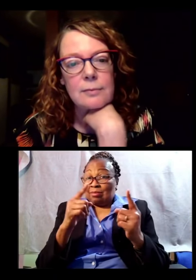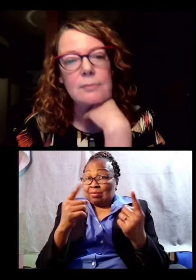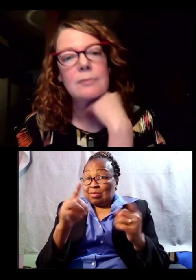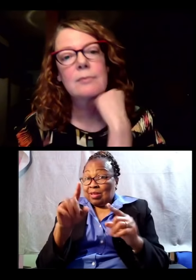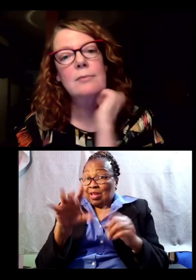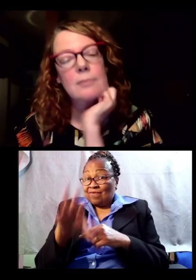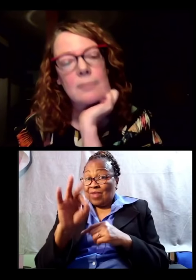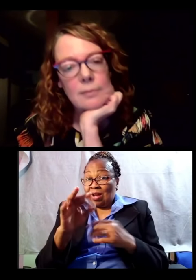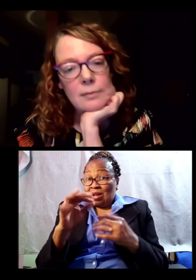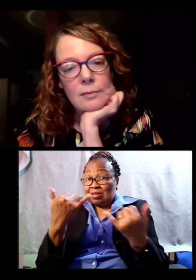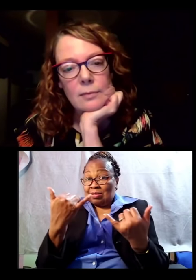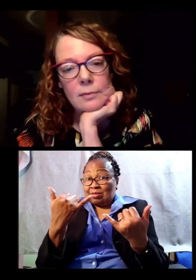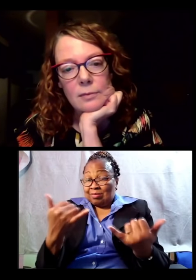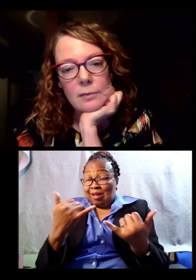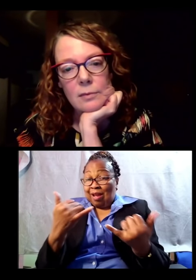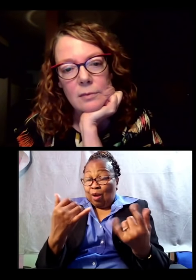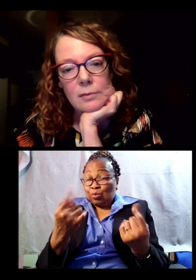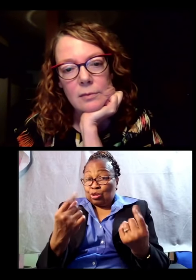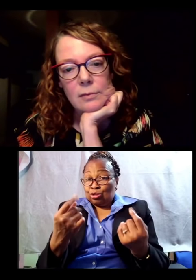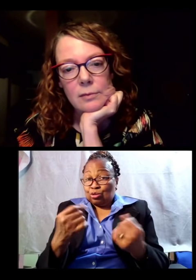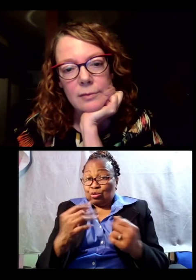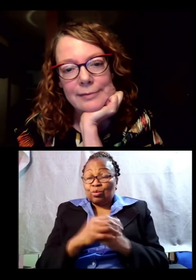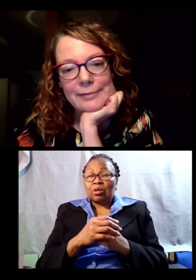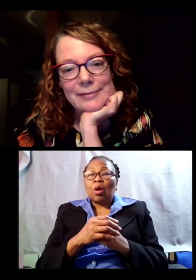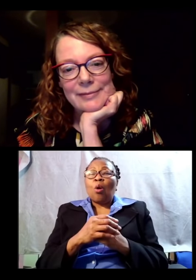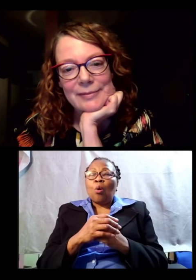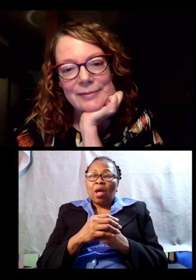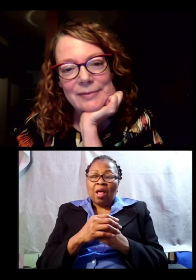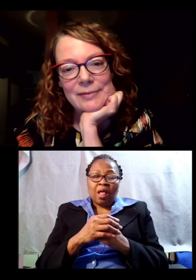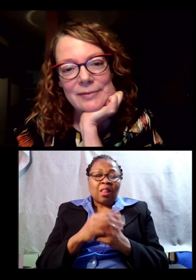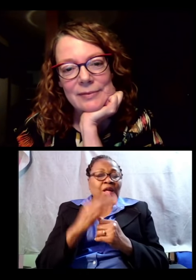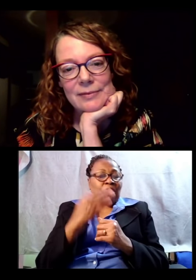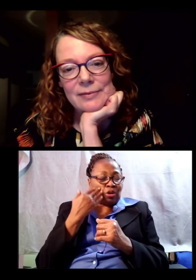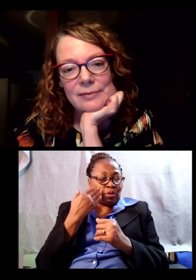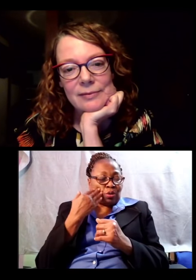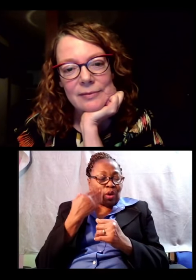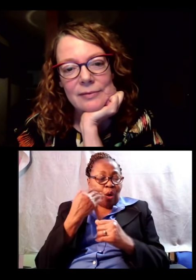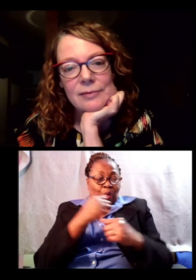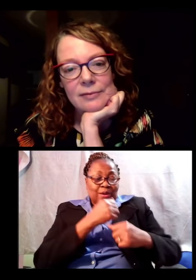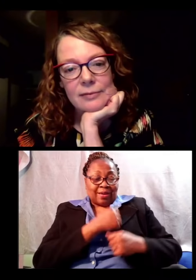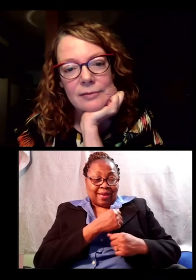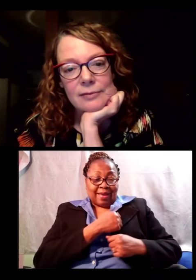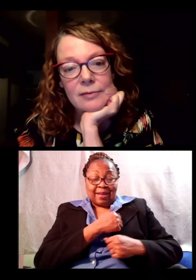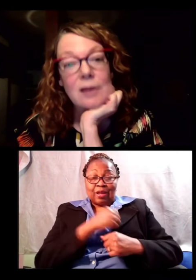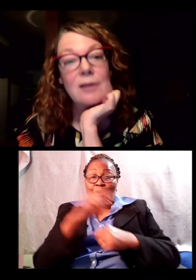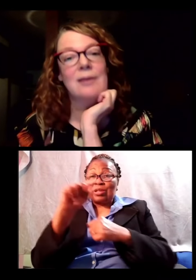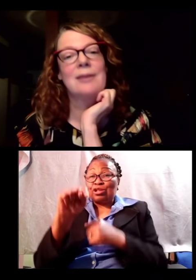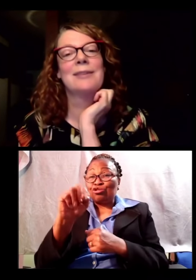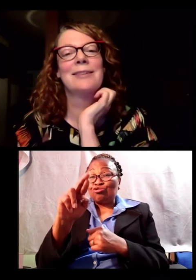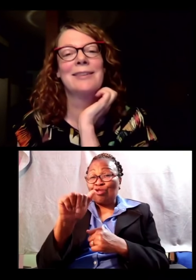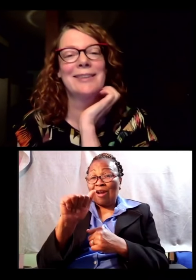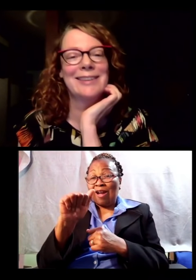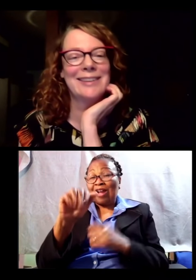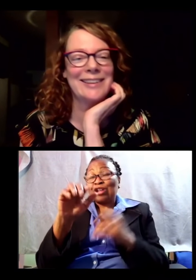know, Canada is a tryout place. So I think Harper was a tryout for Trump.